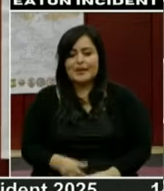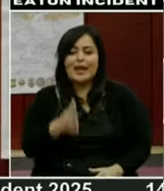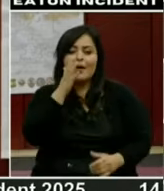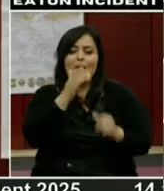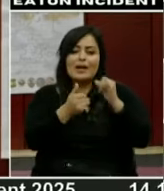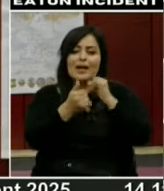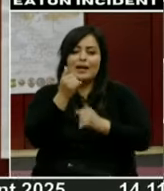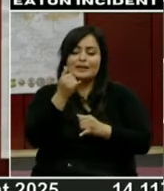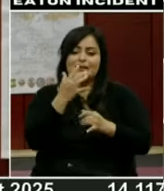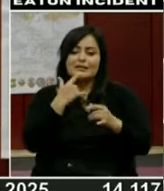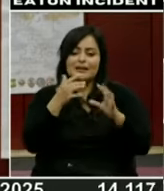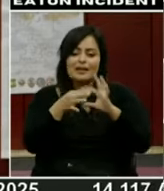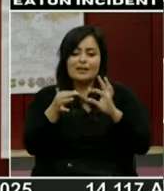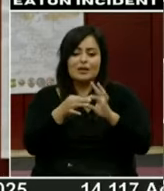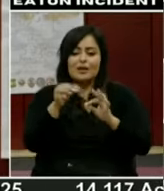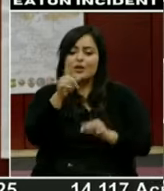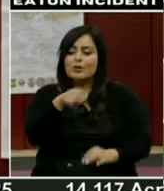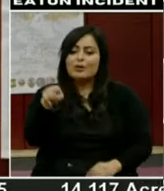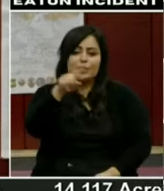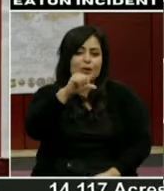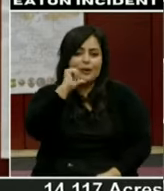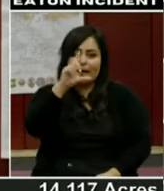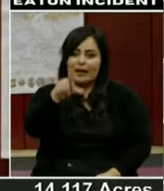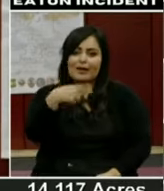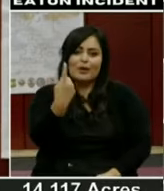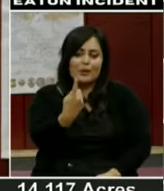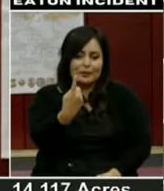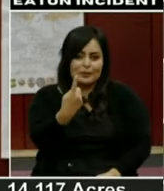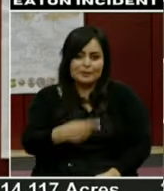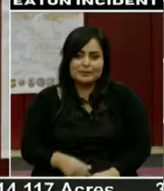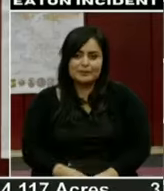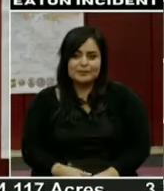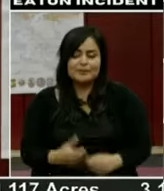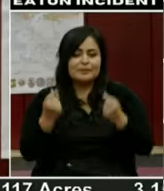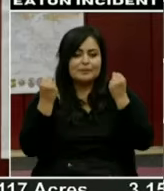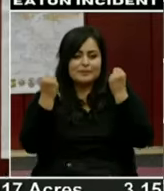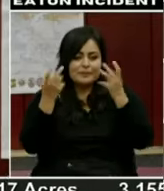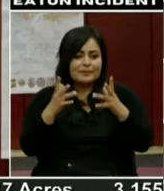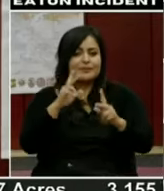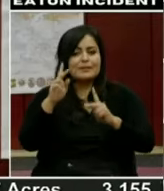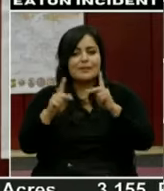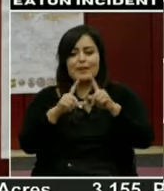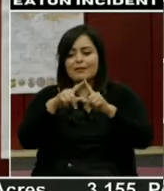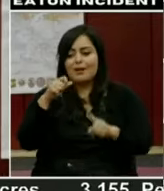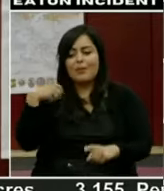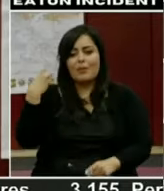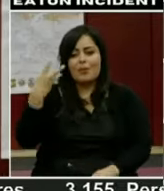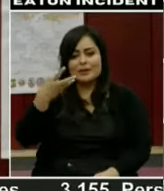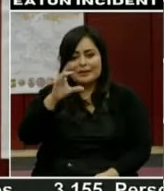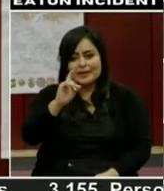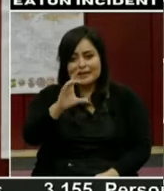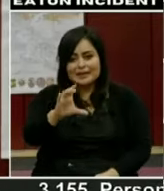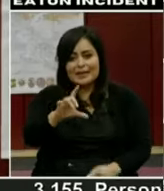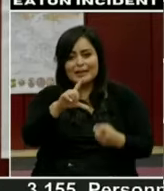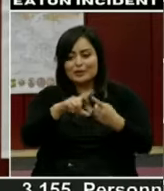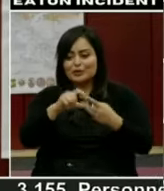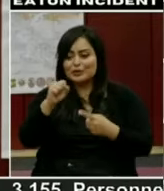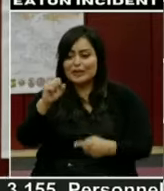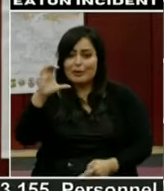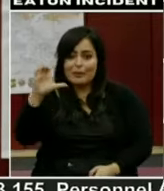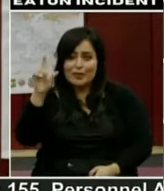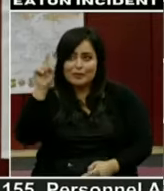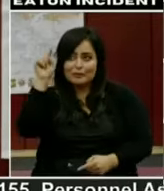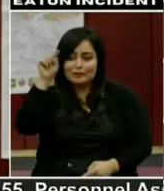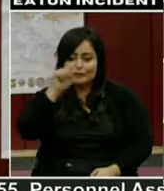saying, you are not alone. So many people from Washington, D.C. to Sacramento to